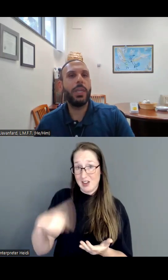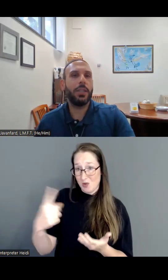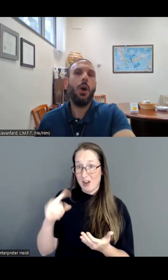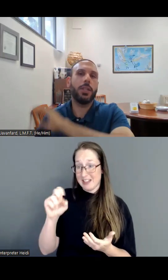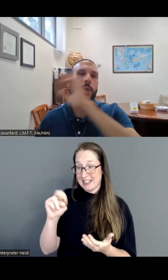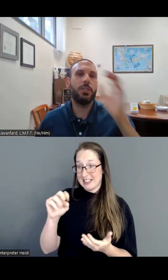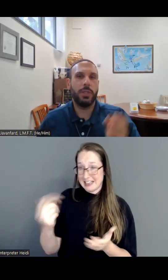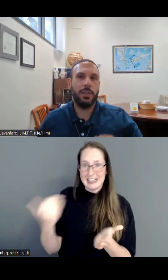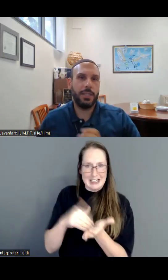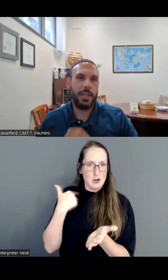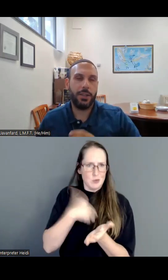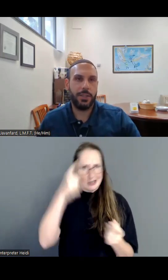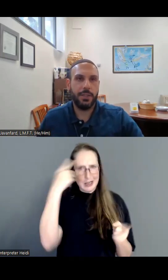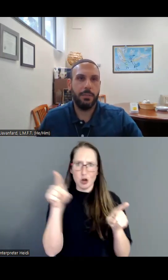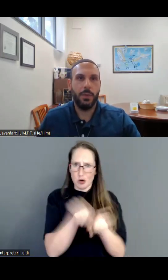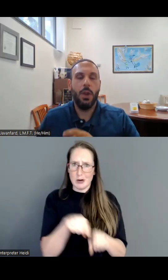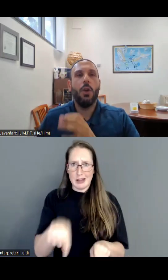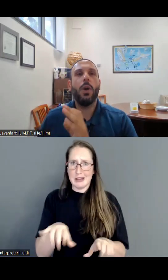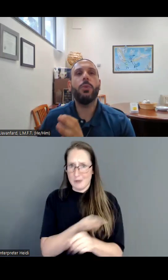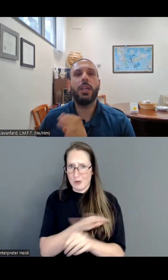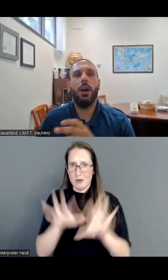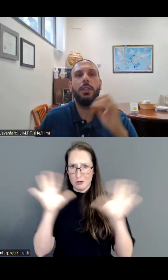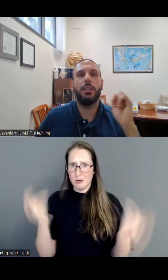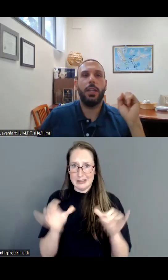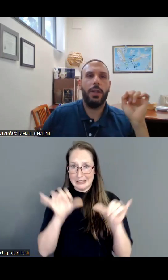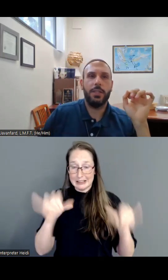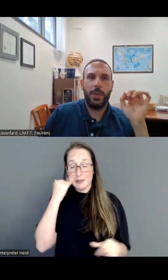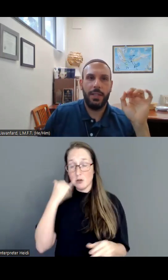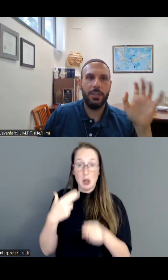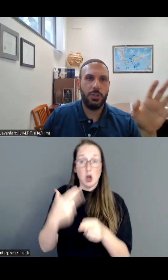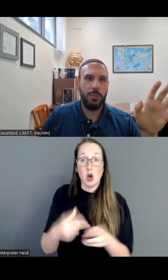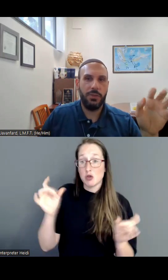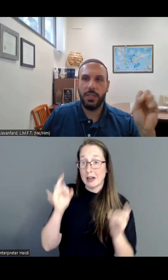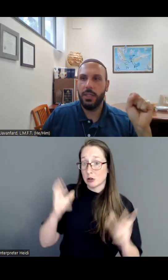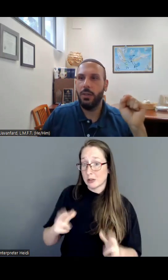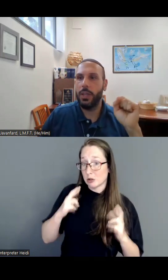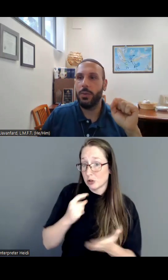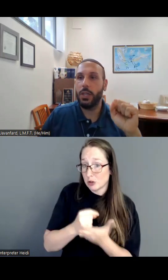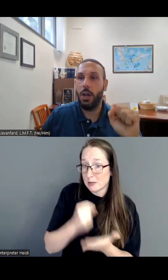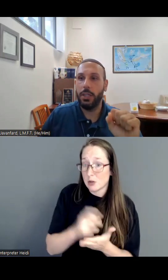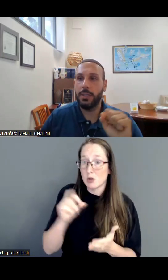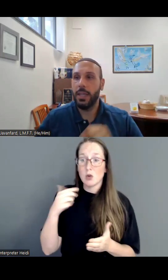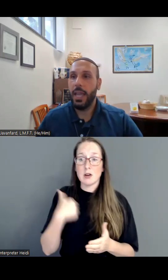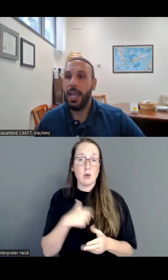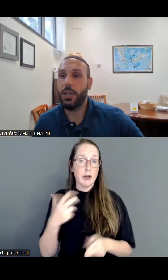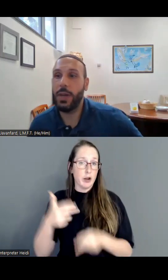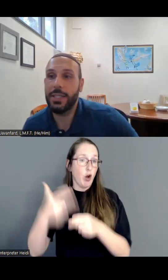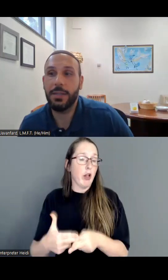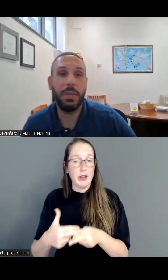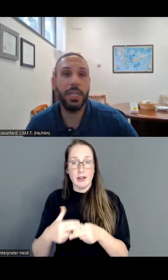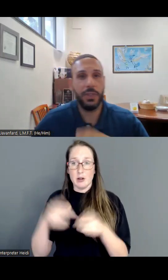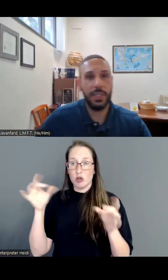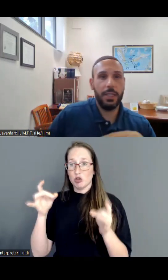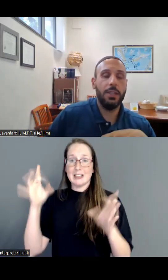again, that we can all agree to within this entire system. Whether we call it a crisis residential treatment facility, whether we call it a